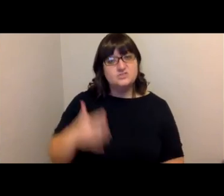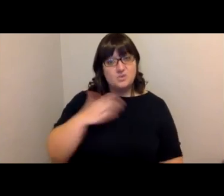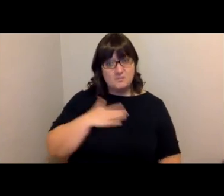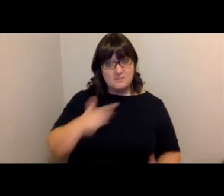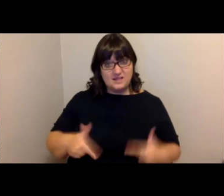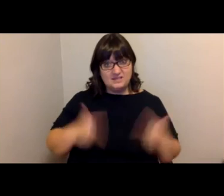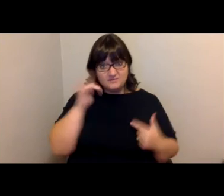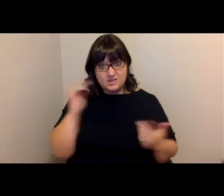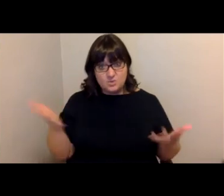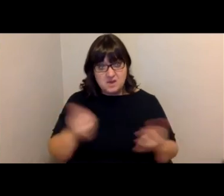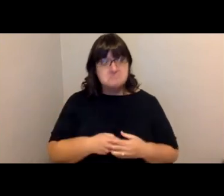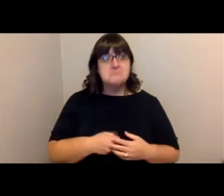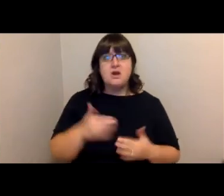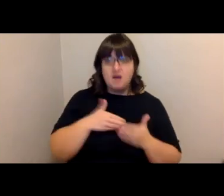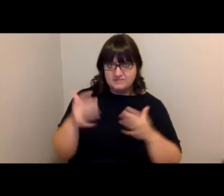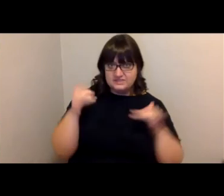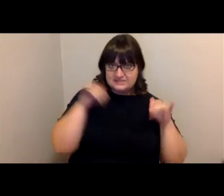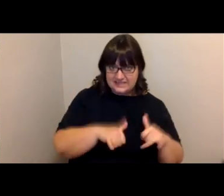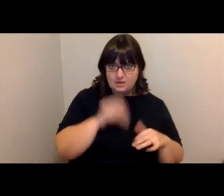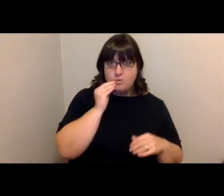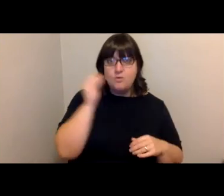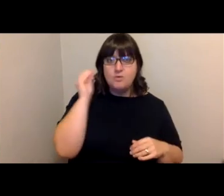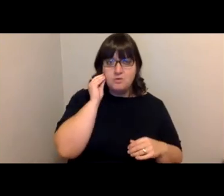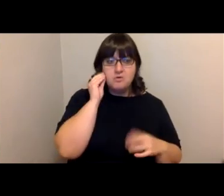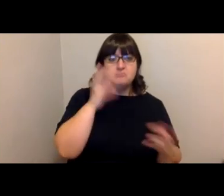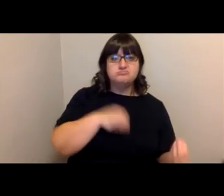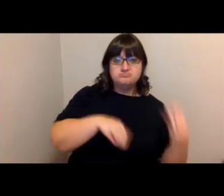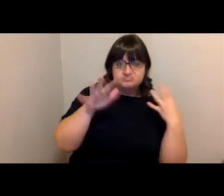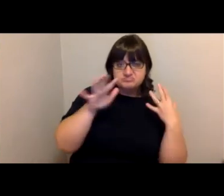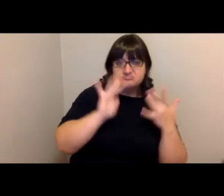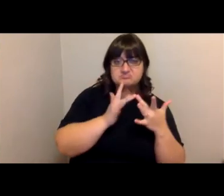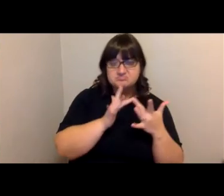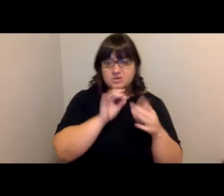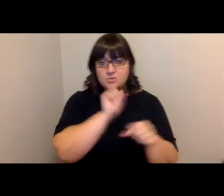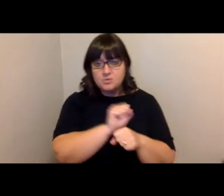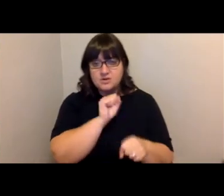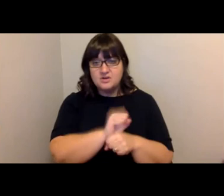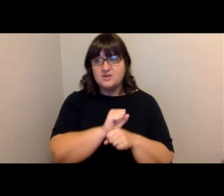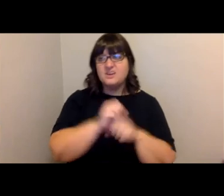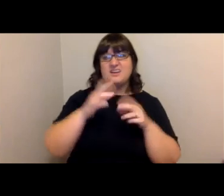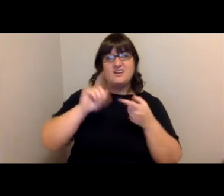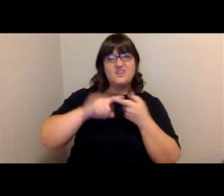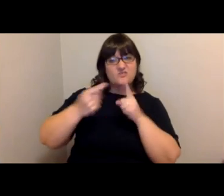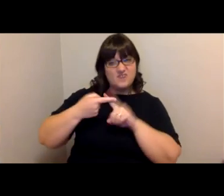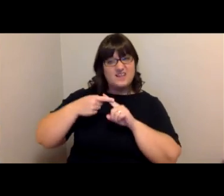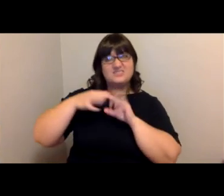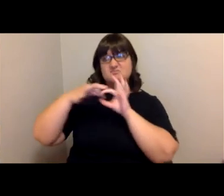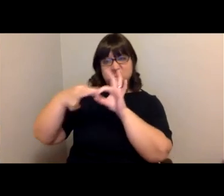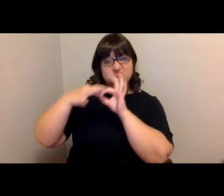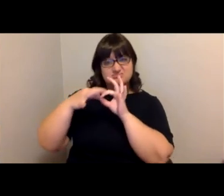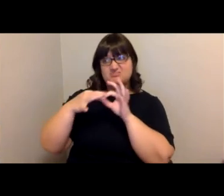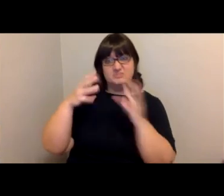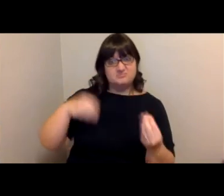alone, conducting my work virtually, building long-distance kinships, ordering essential items, pre, during,